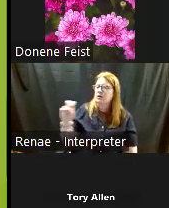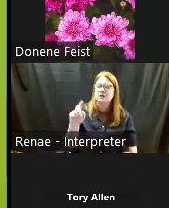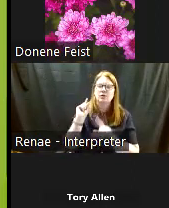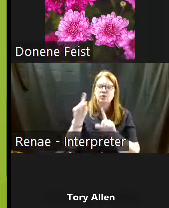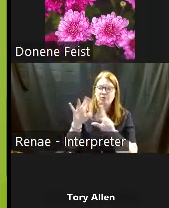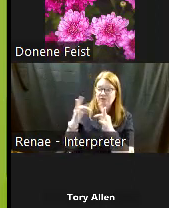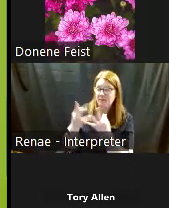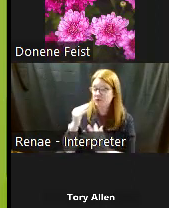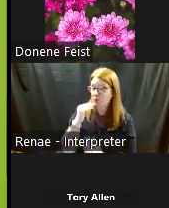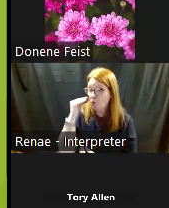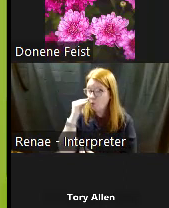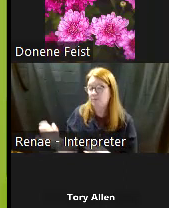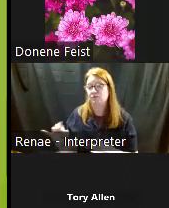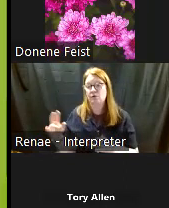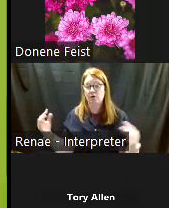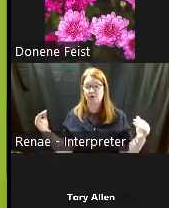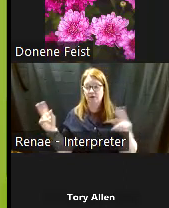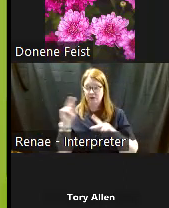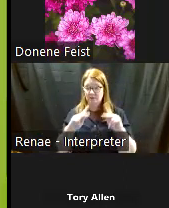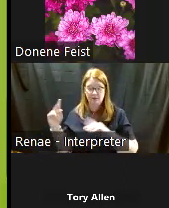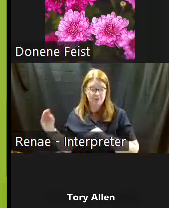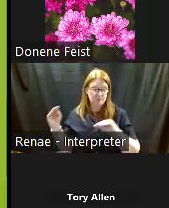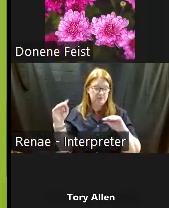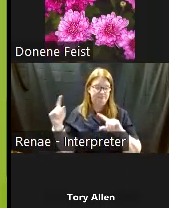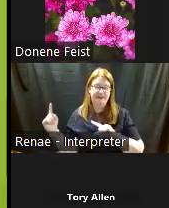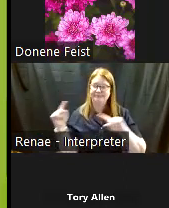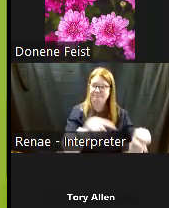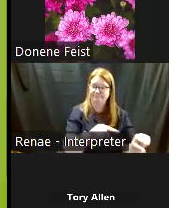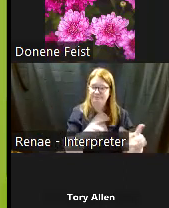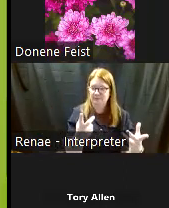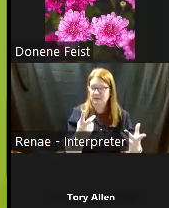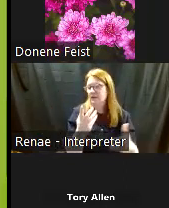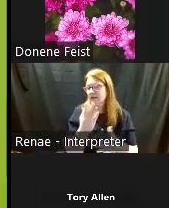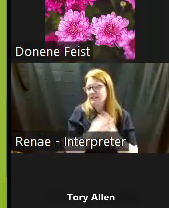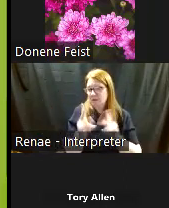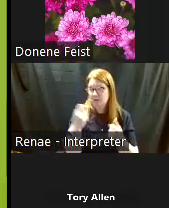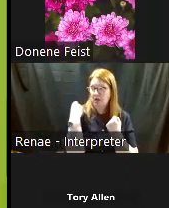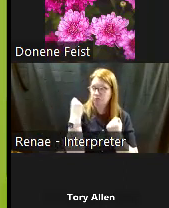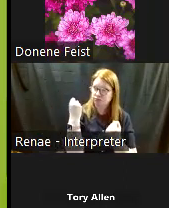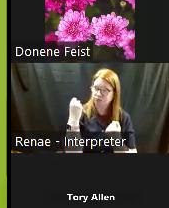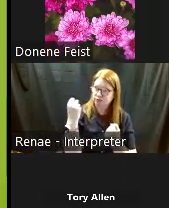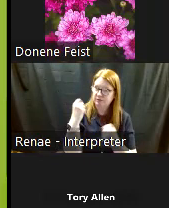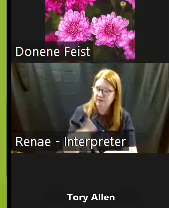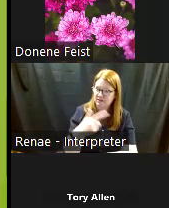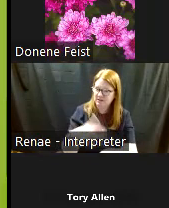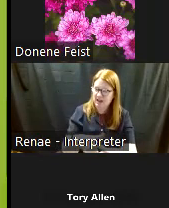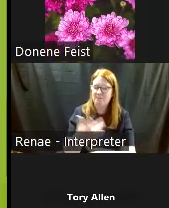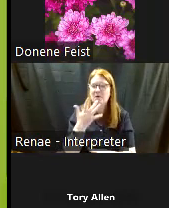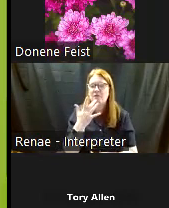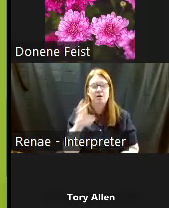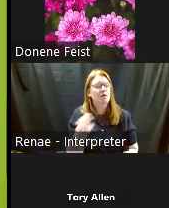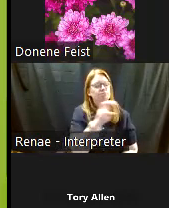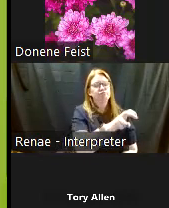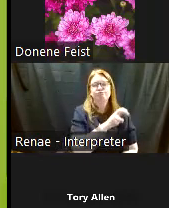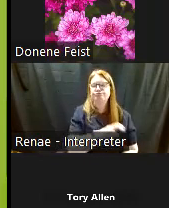families come to us in the community that they live in, and so they're not having to drive for so long to get to us. But anyway,